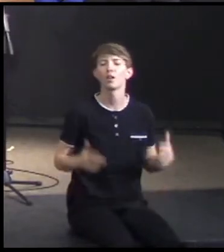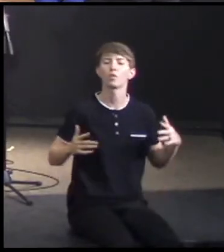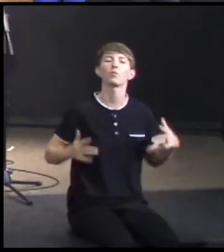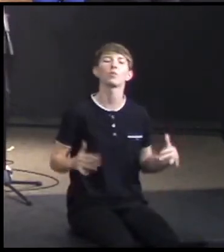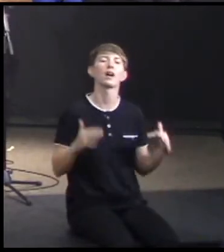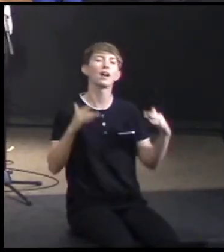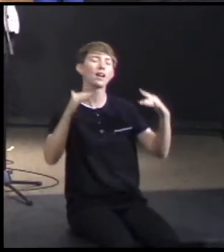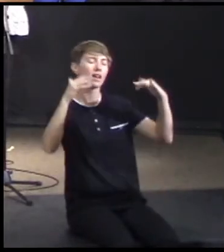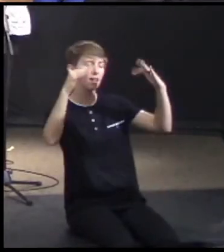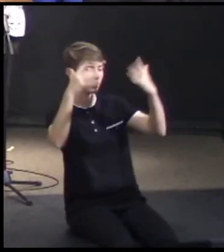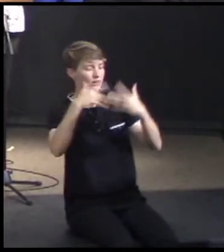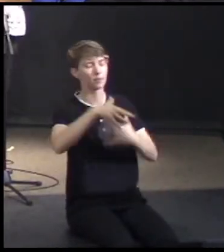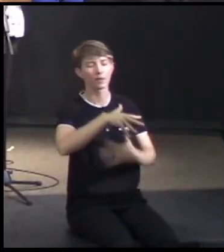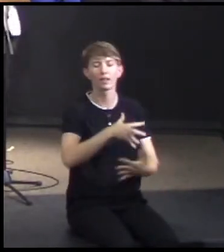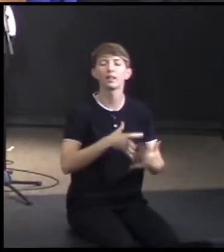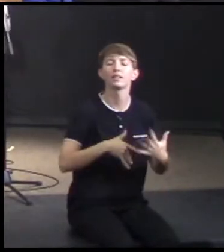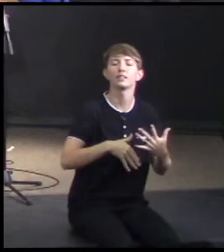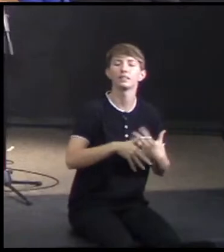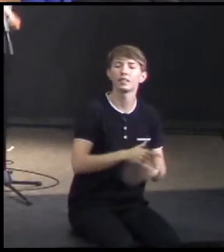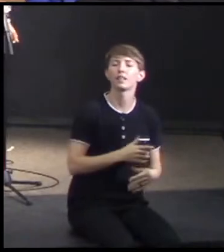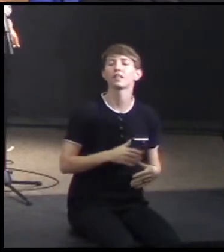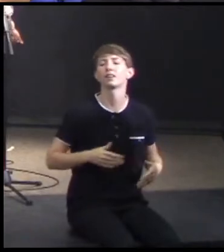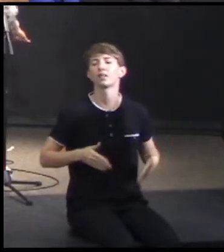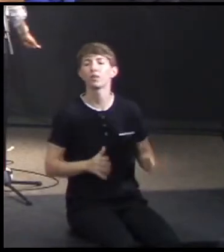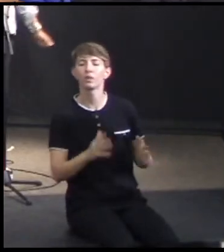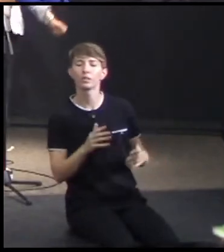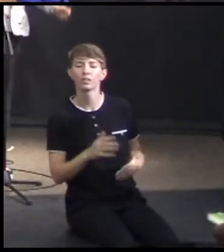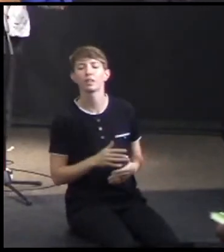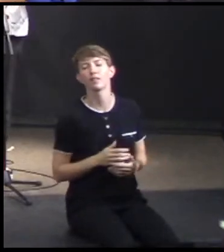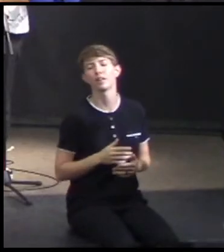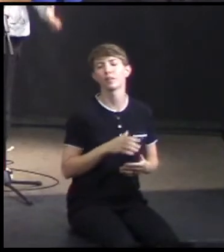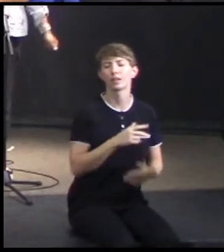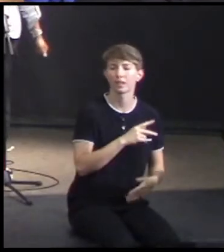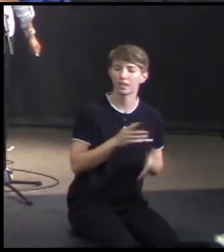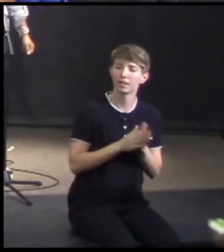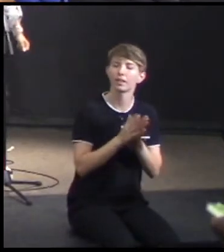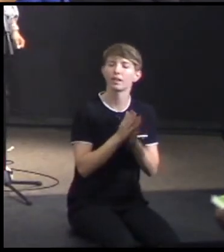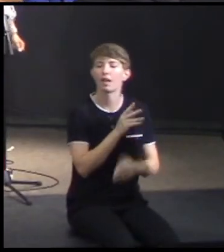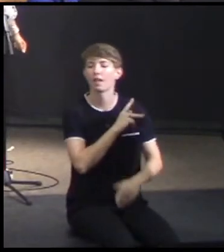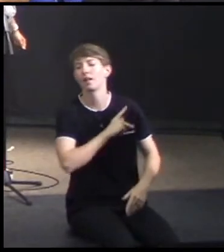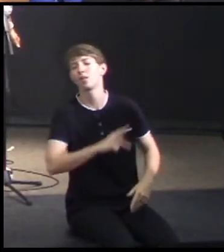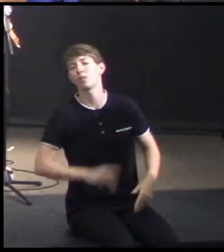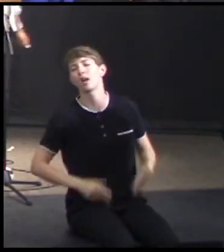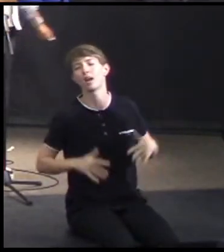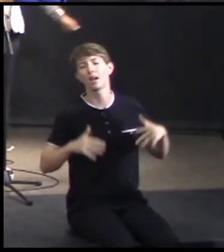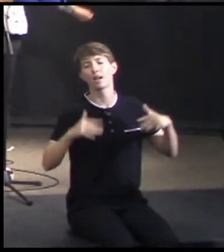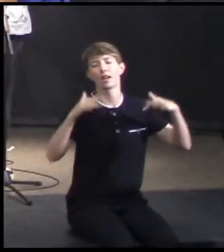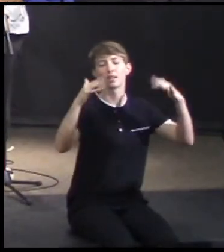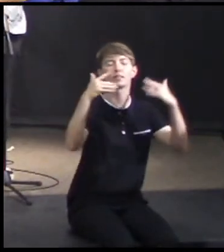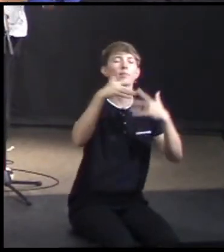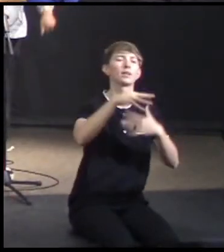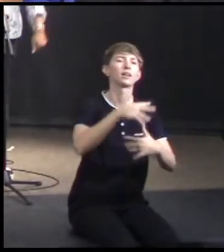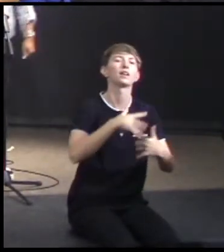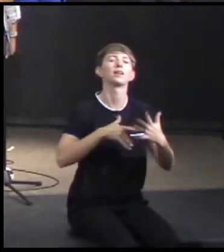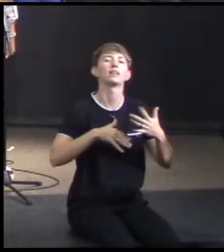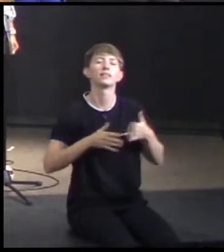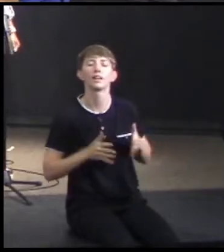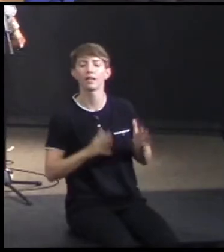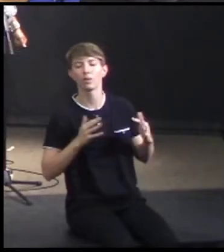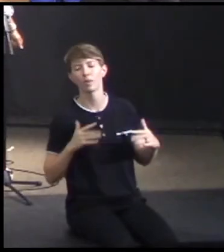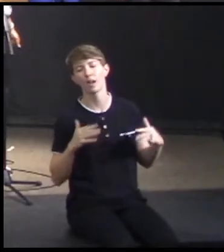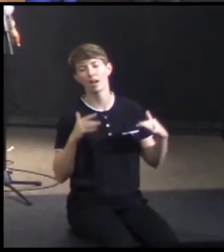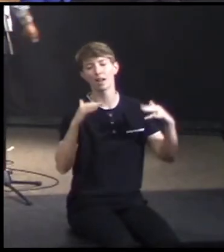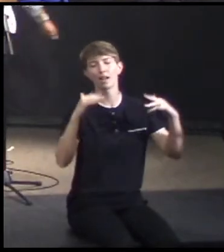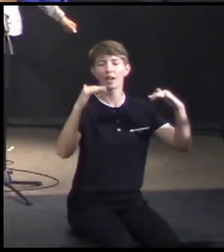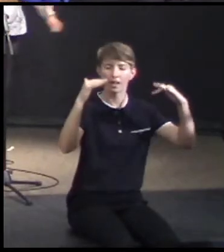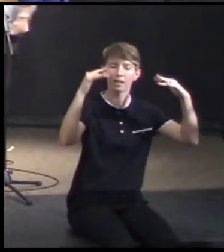Lord rise among us. Let the praises of the King rise among us. Let